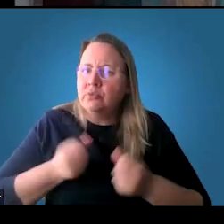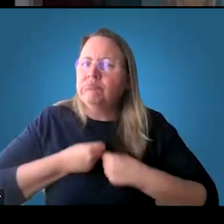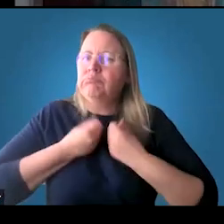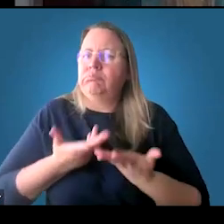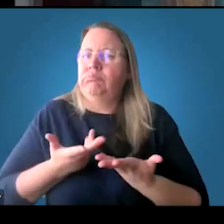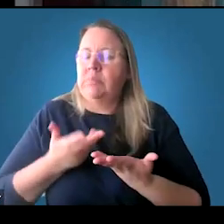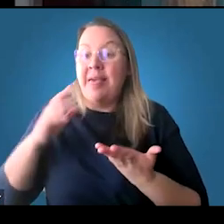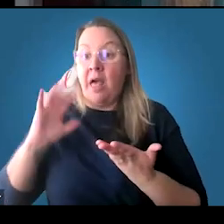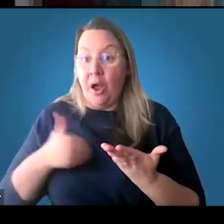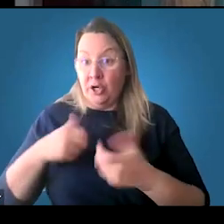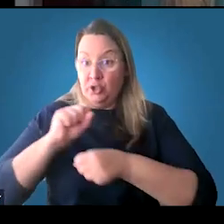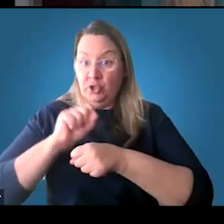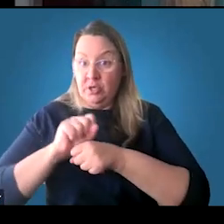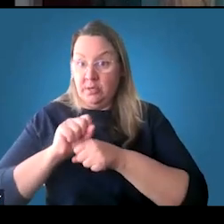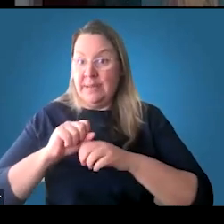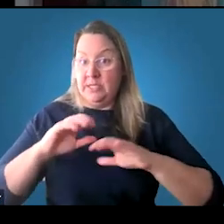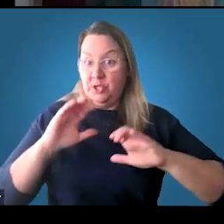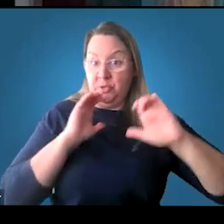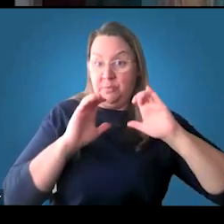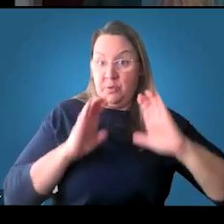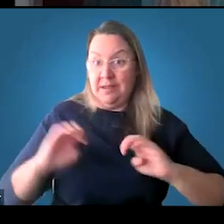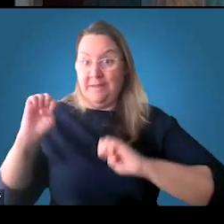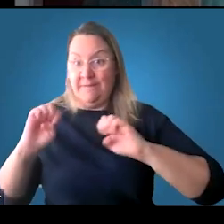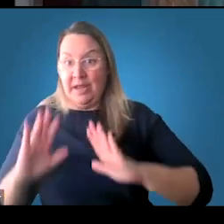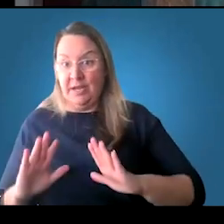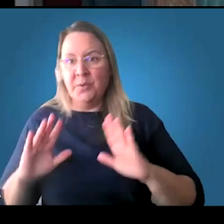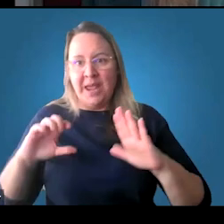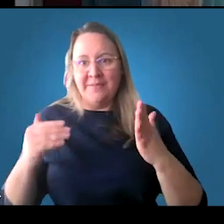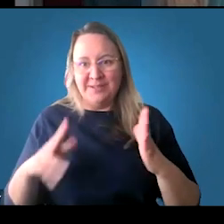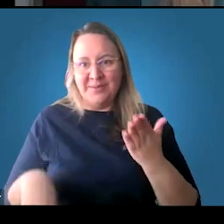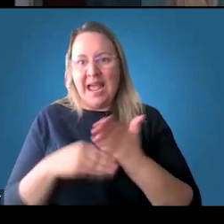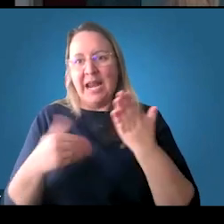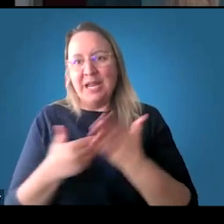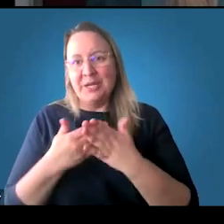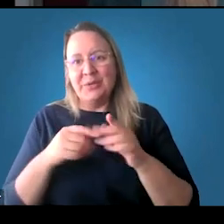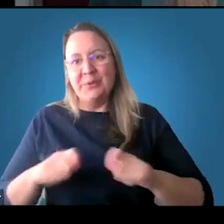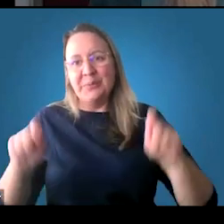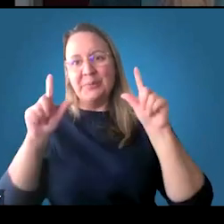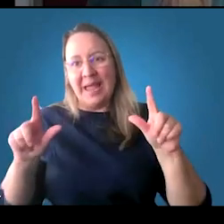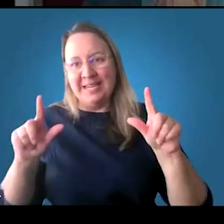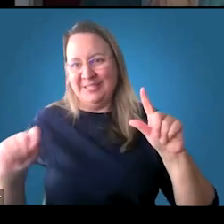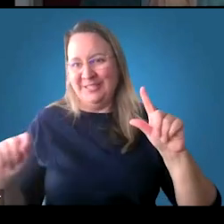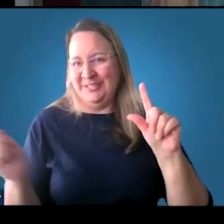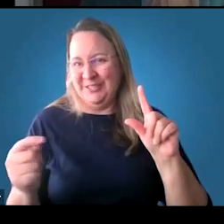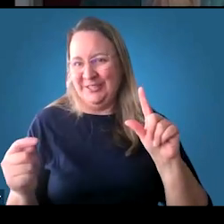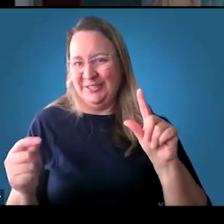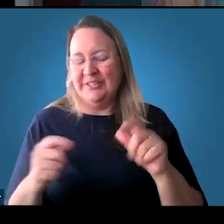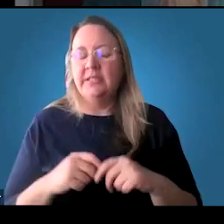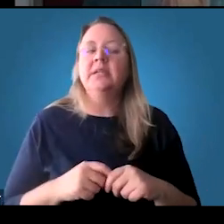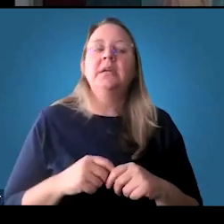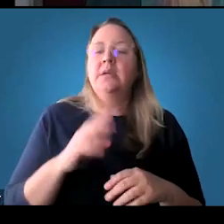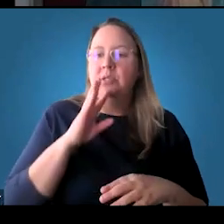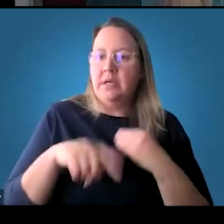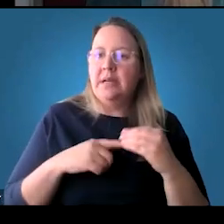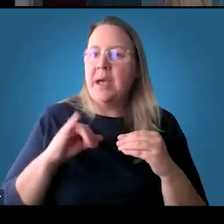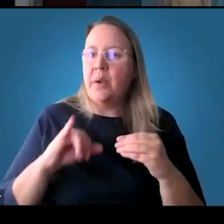as communicators and evaluators does not stop at adding a new page to the About Us section of our website. As we saw with the